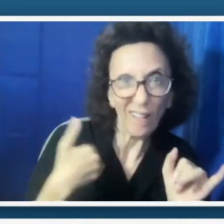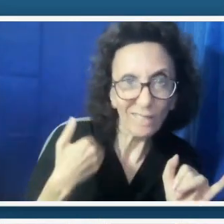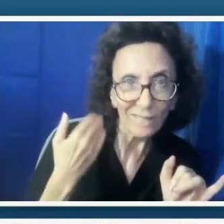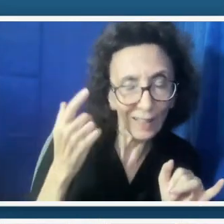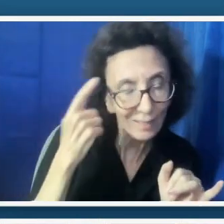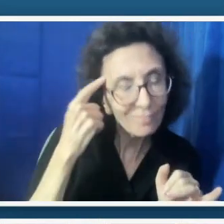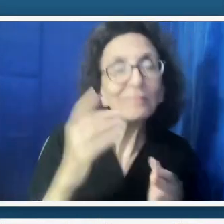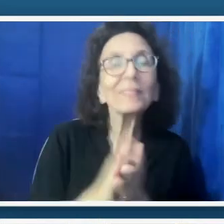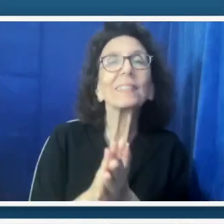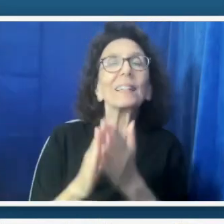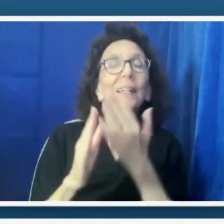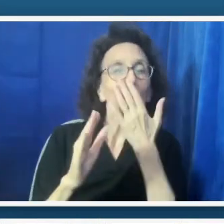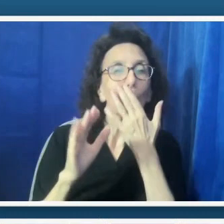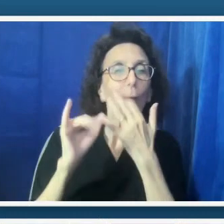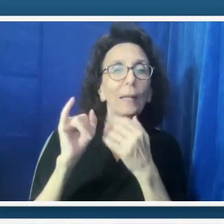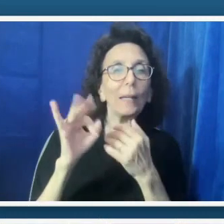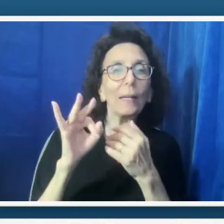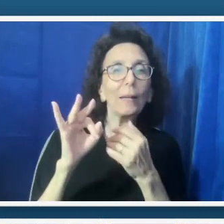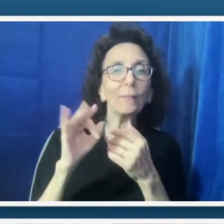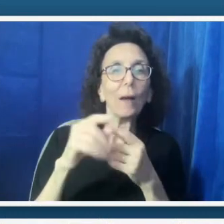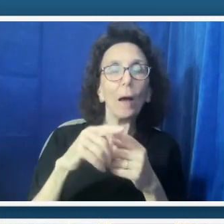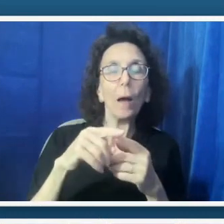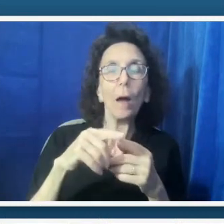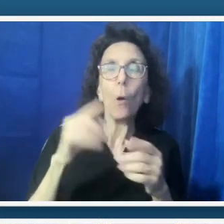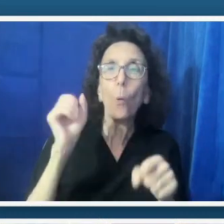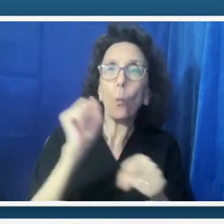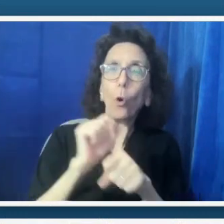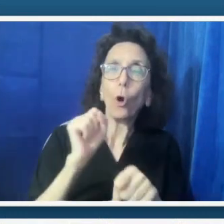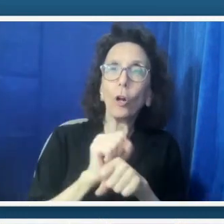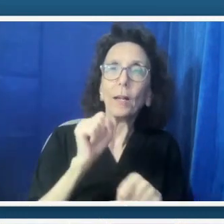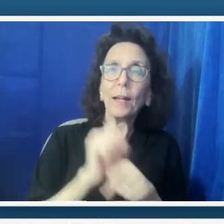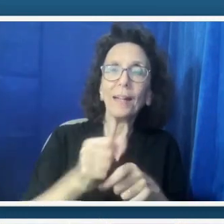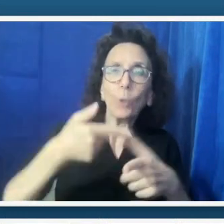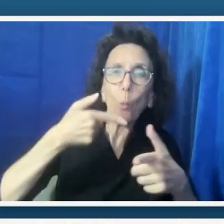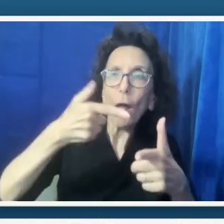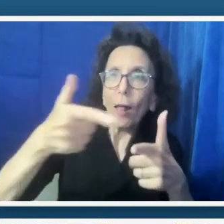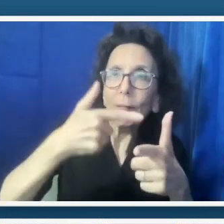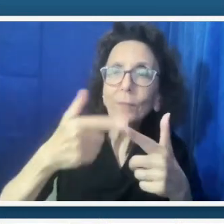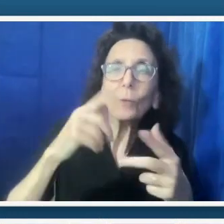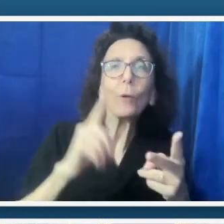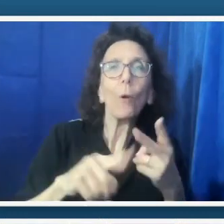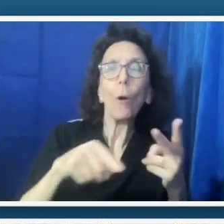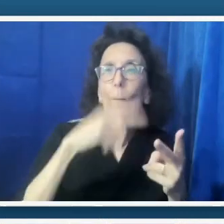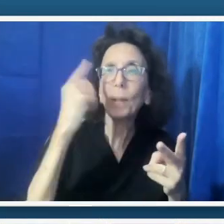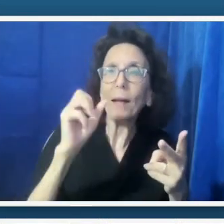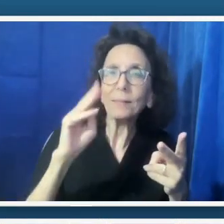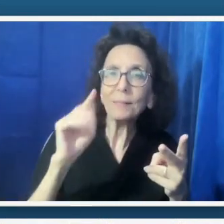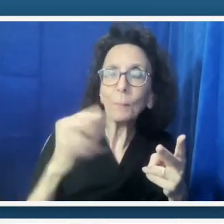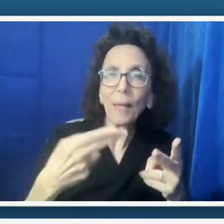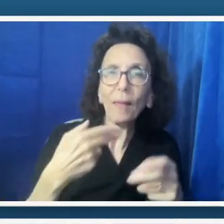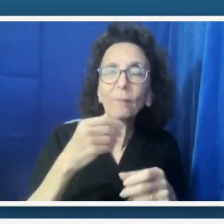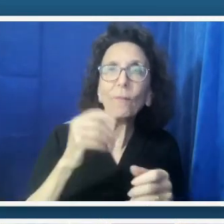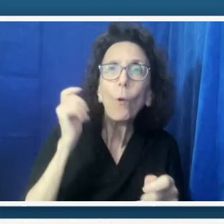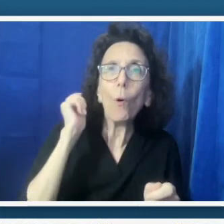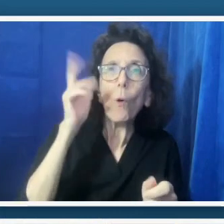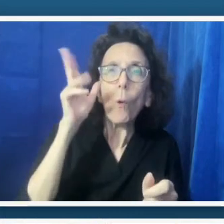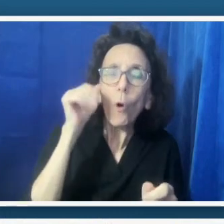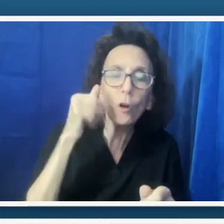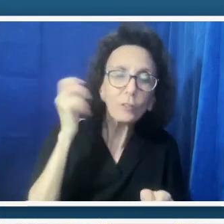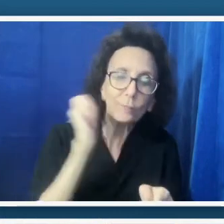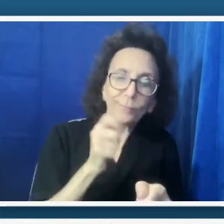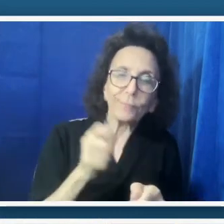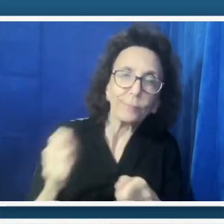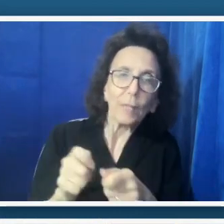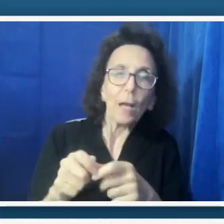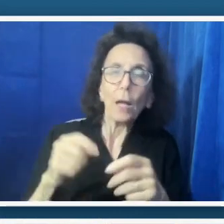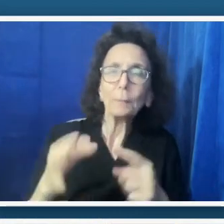So if you are a blacksmith or a welder, as we see here, you're using skills or training rather than just doing a physical activity, your